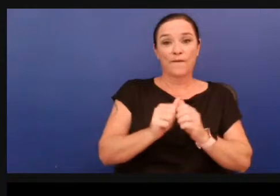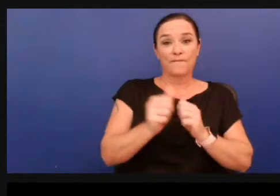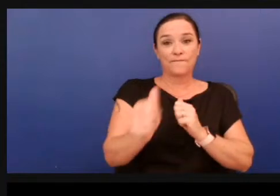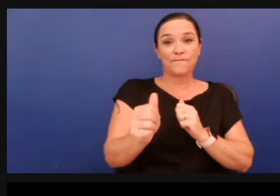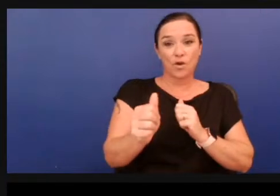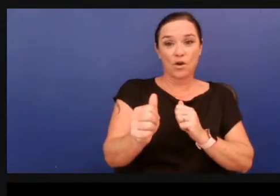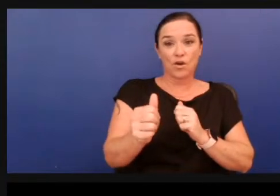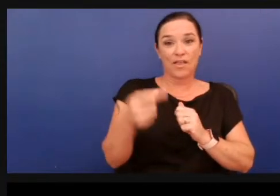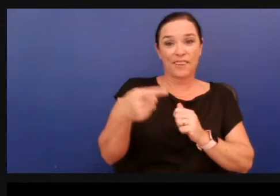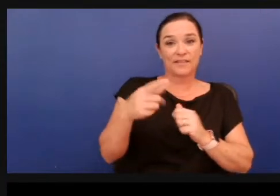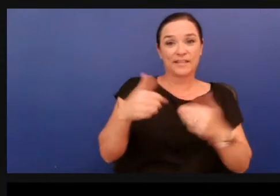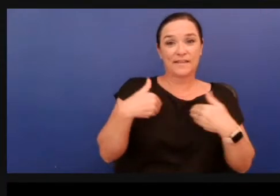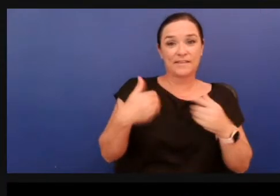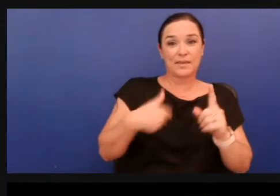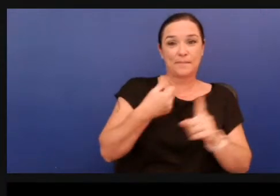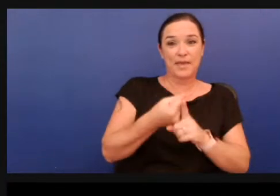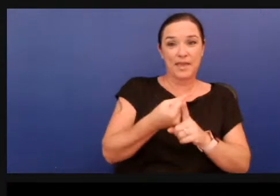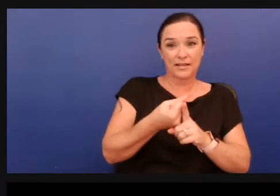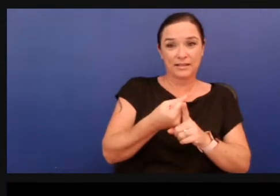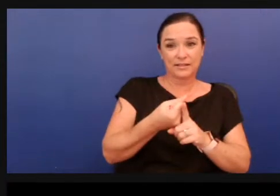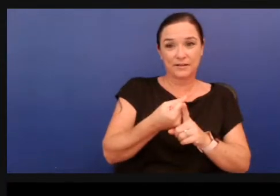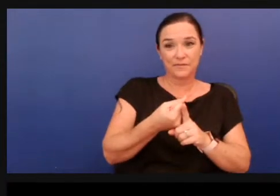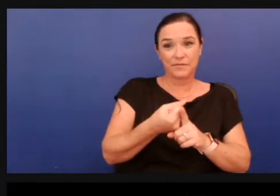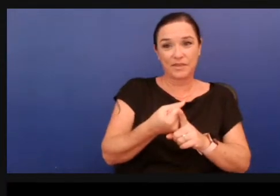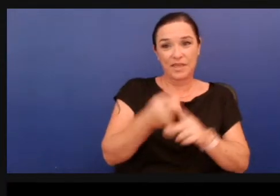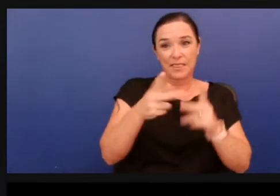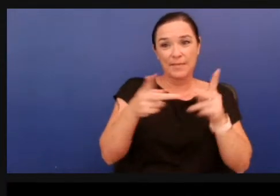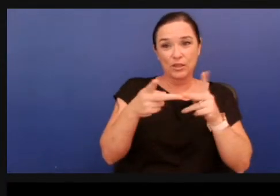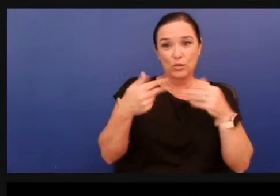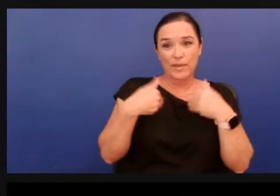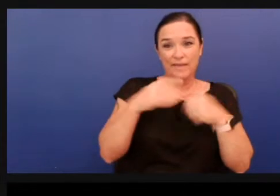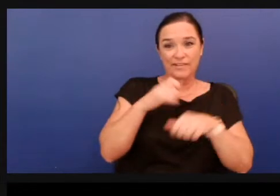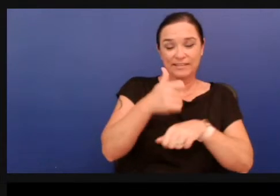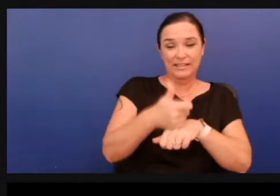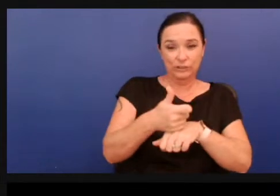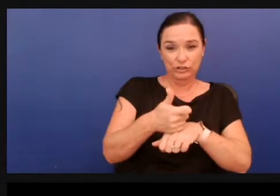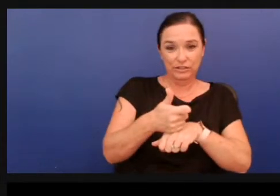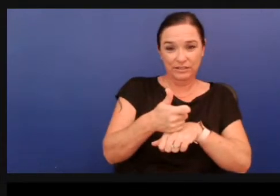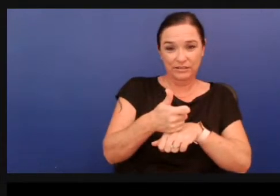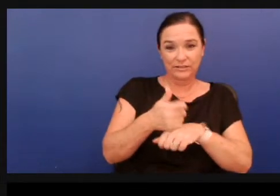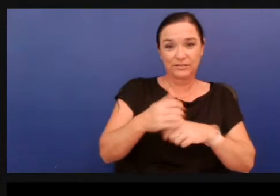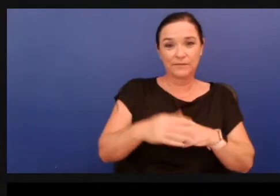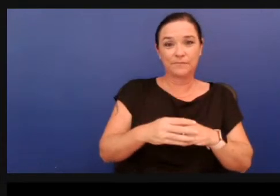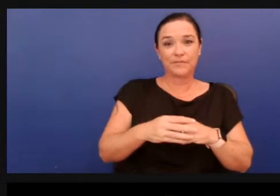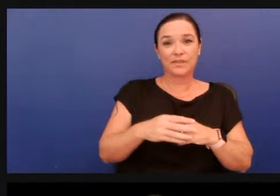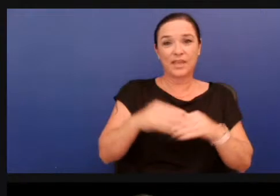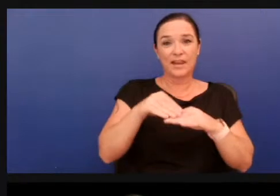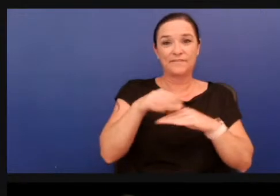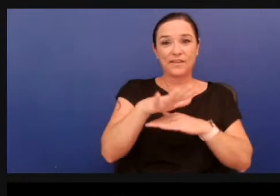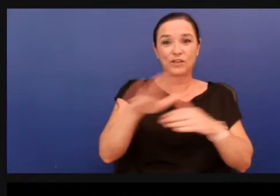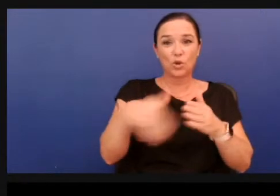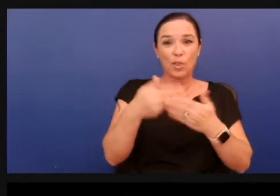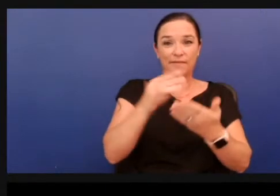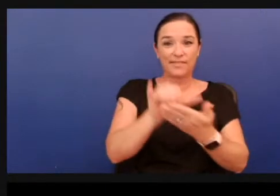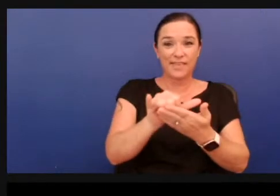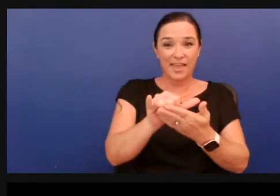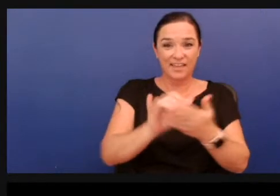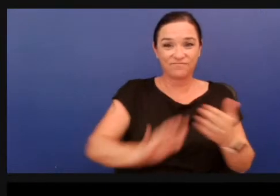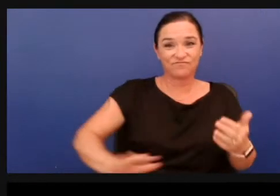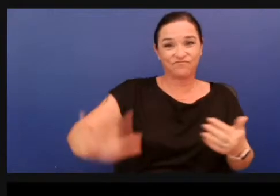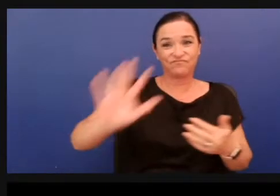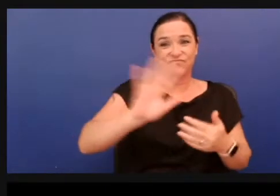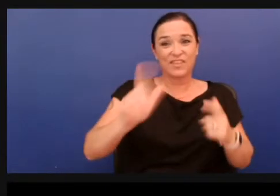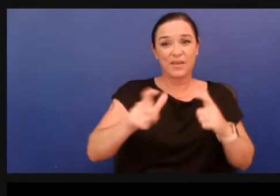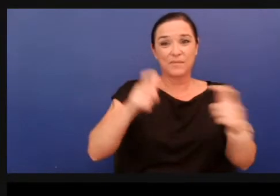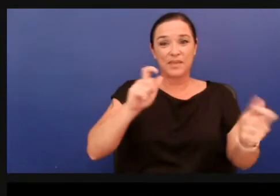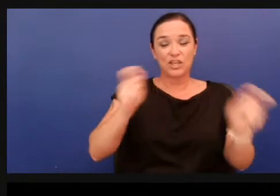had an impact. In the places we have stations, for sure it affected all of that. A massive adjustment in the